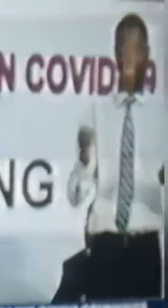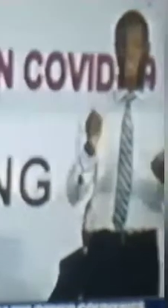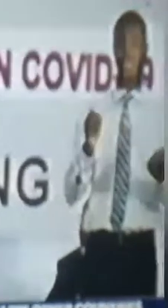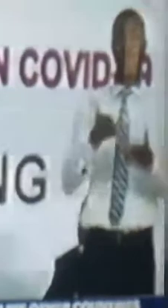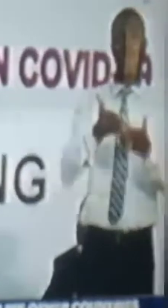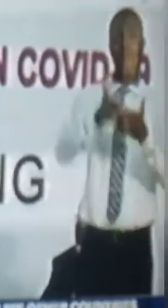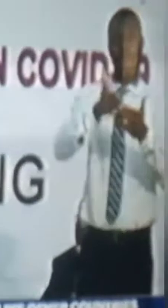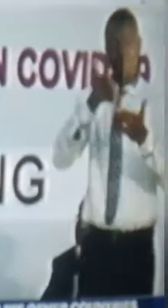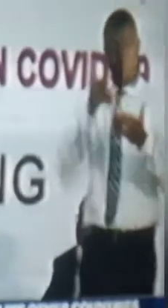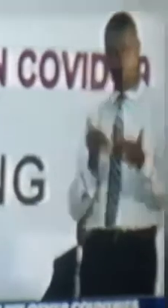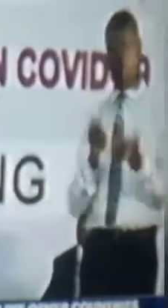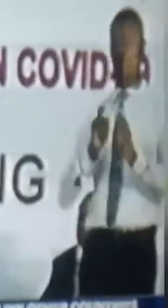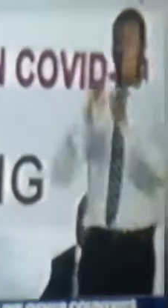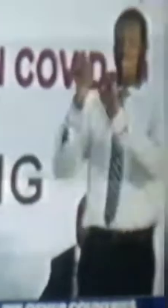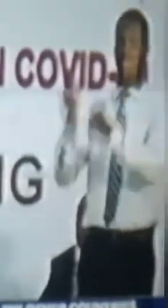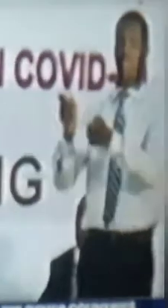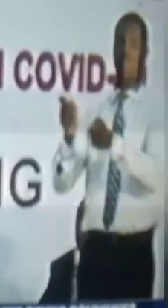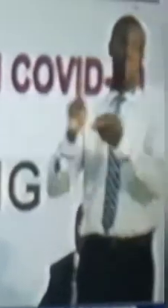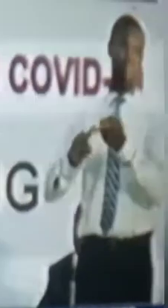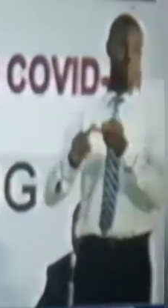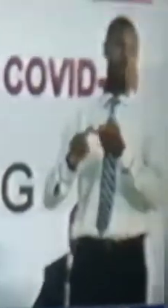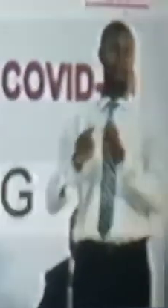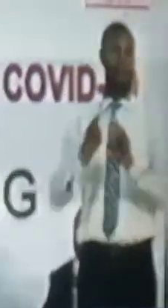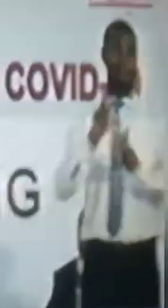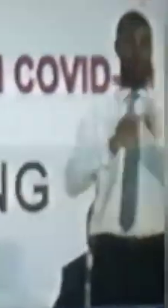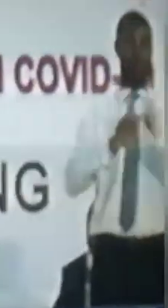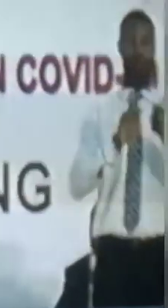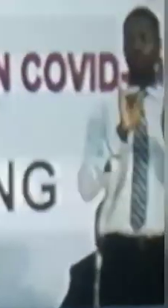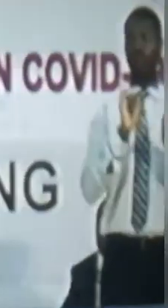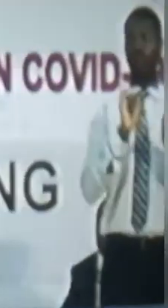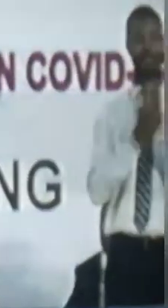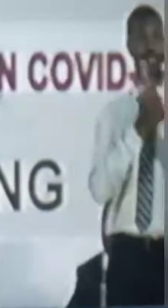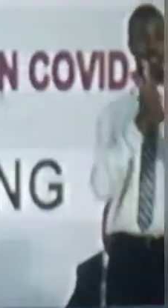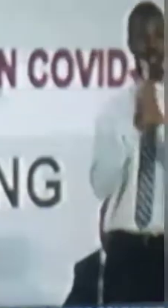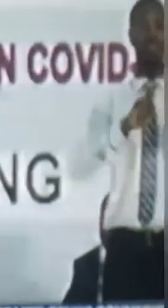over for our technicians to begin to use them.